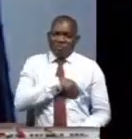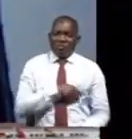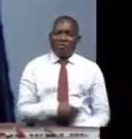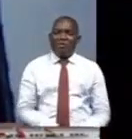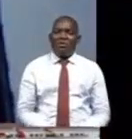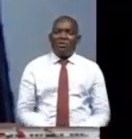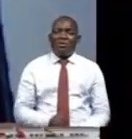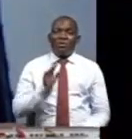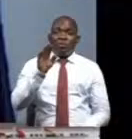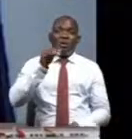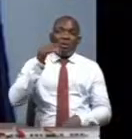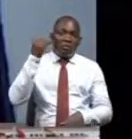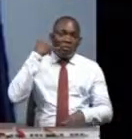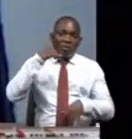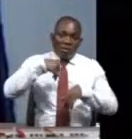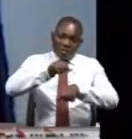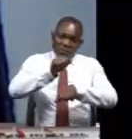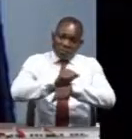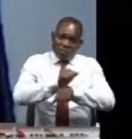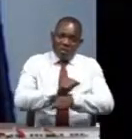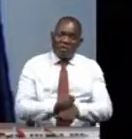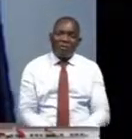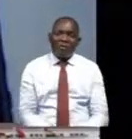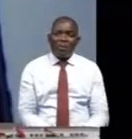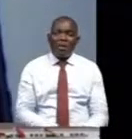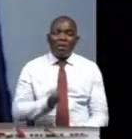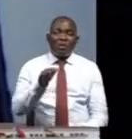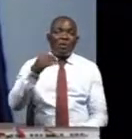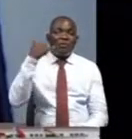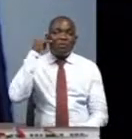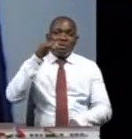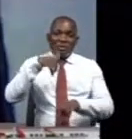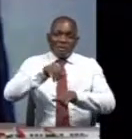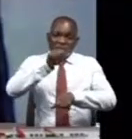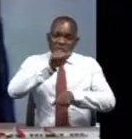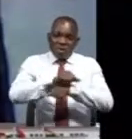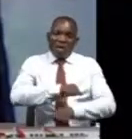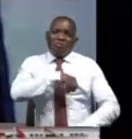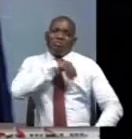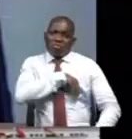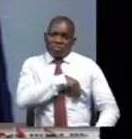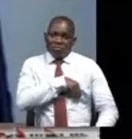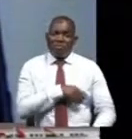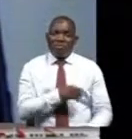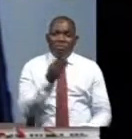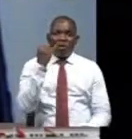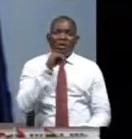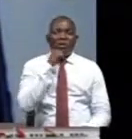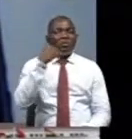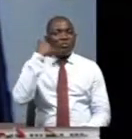worked with me. A functioning mobile phone.